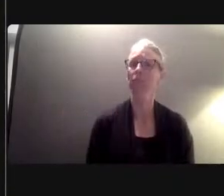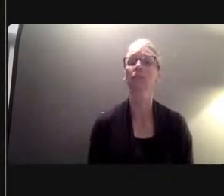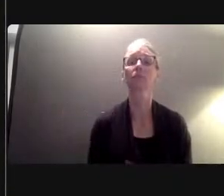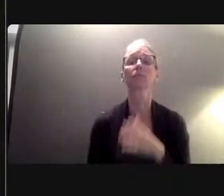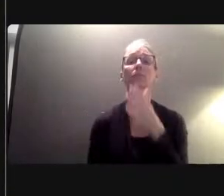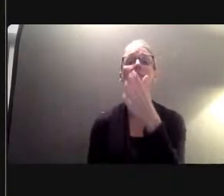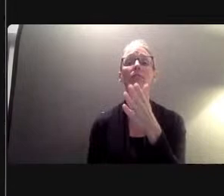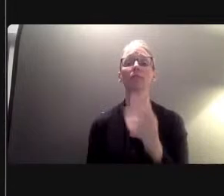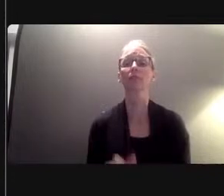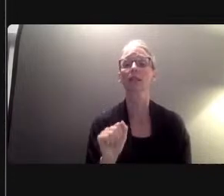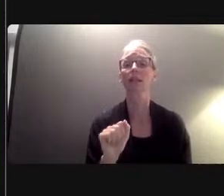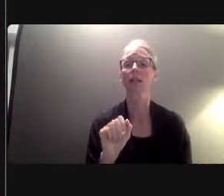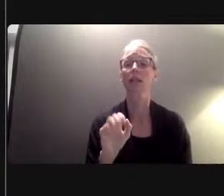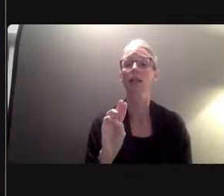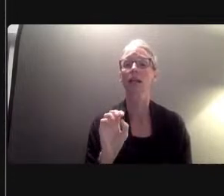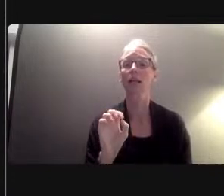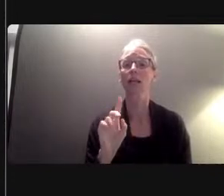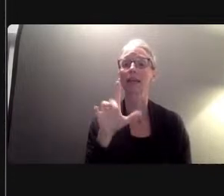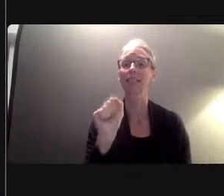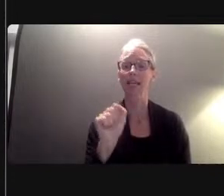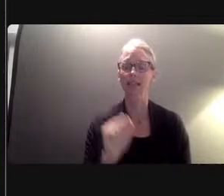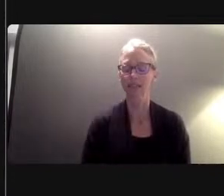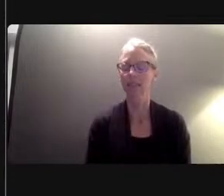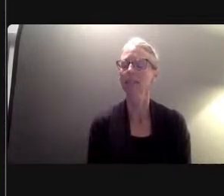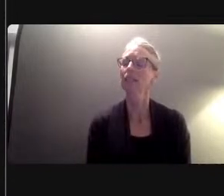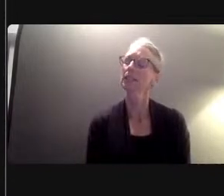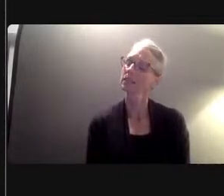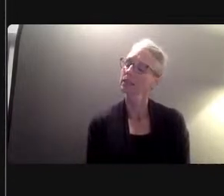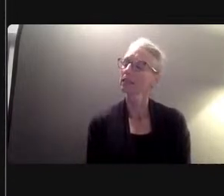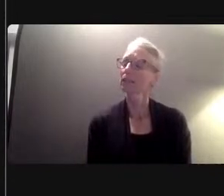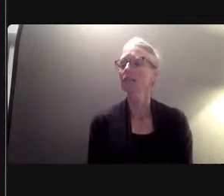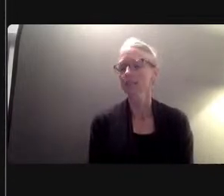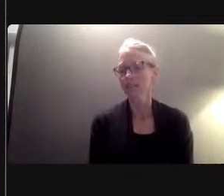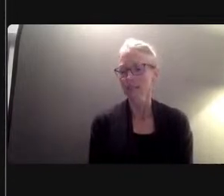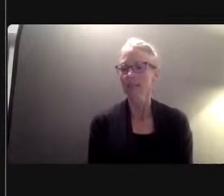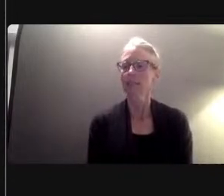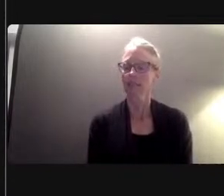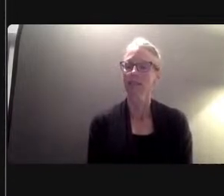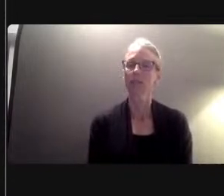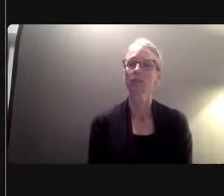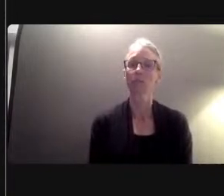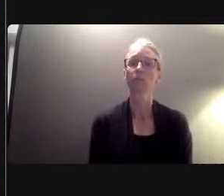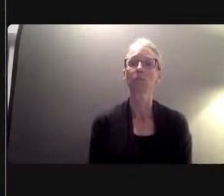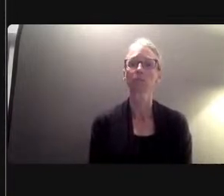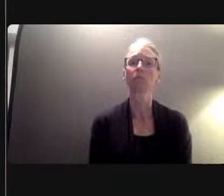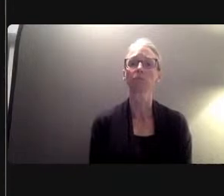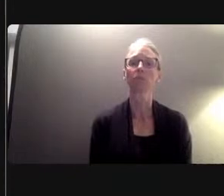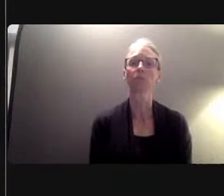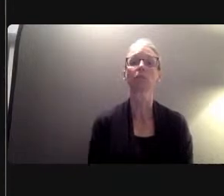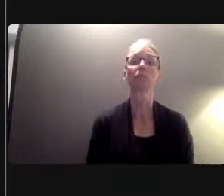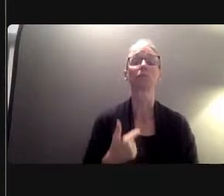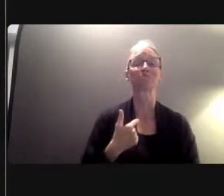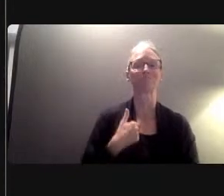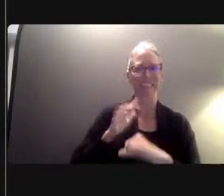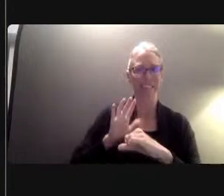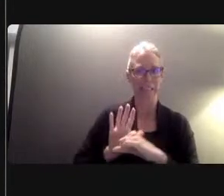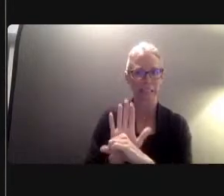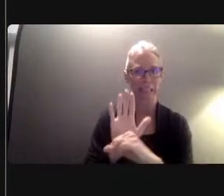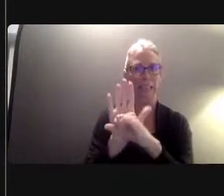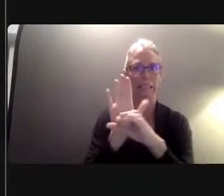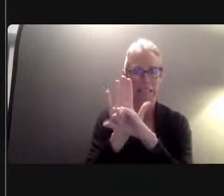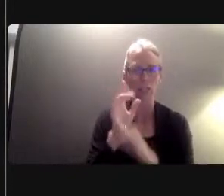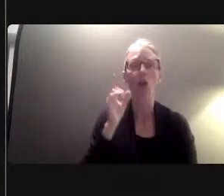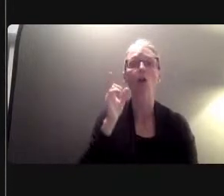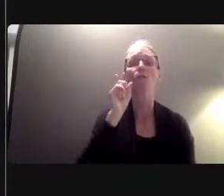mean, I actually have been an ambassador for it's called the National Ability Center in Park City,